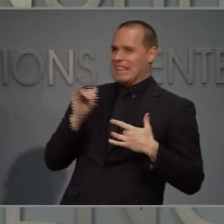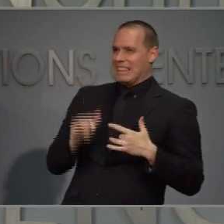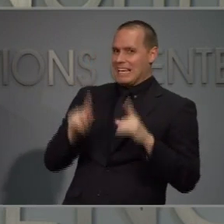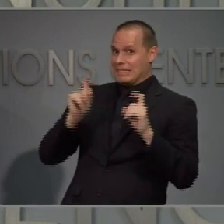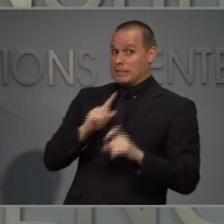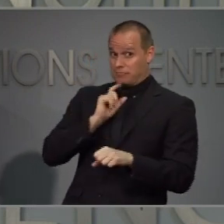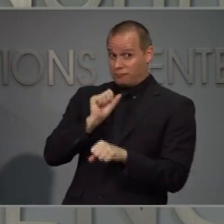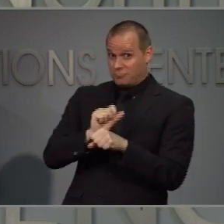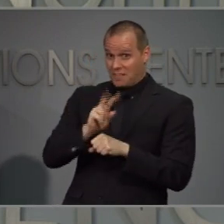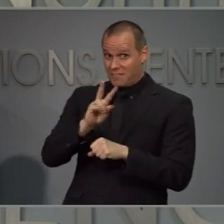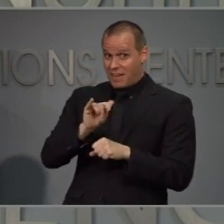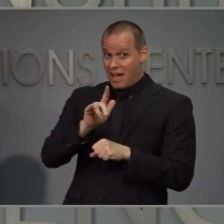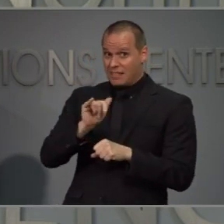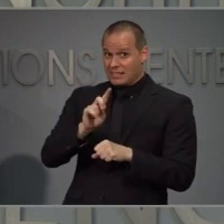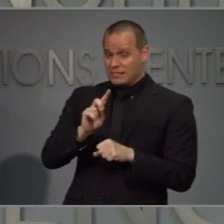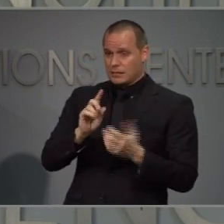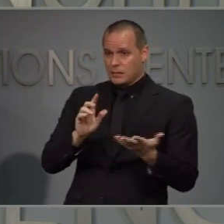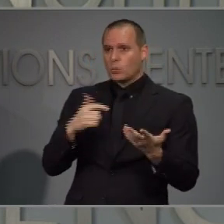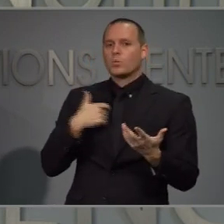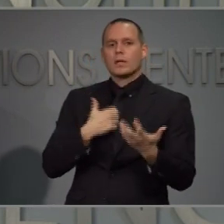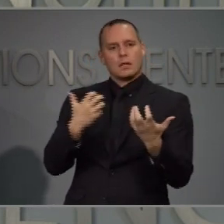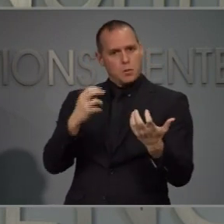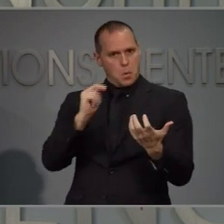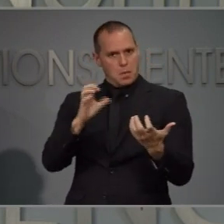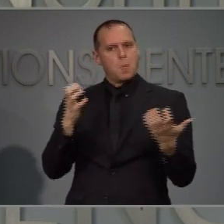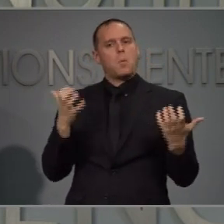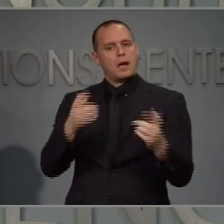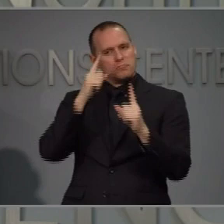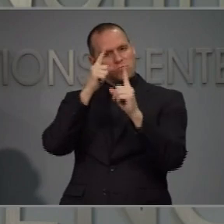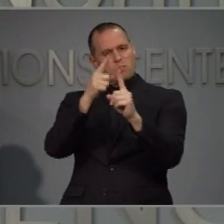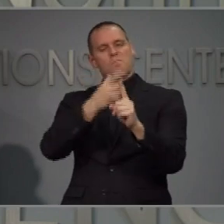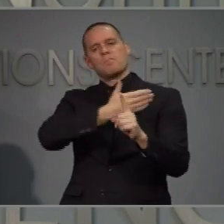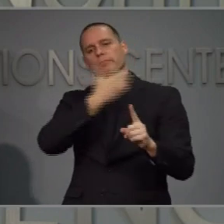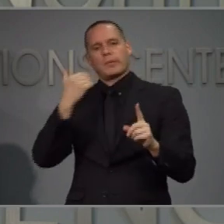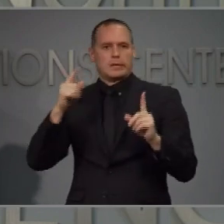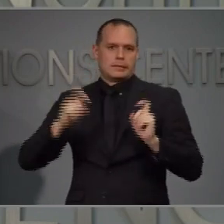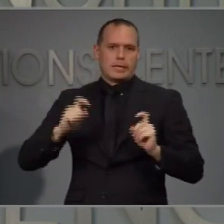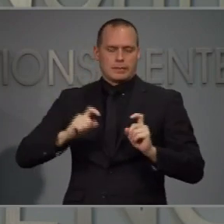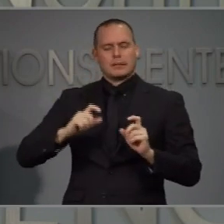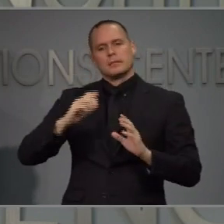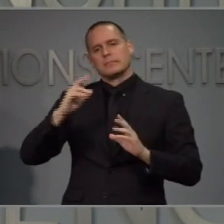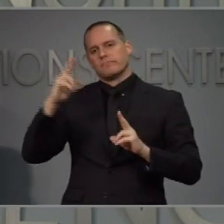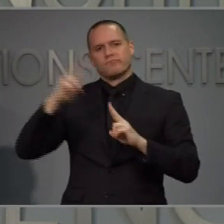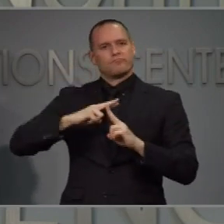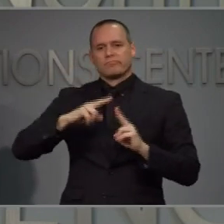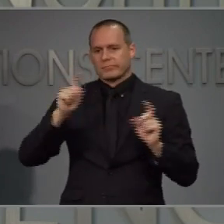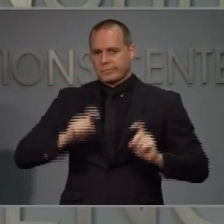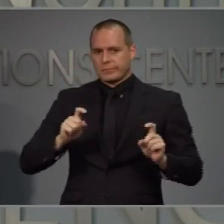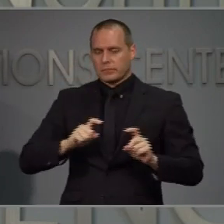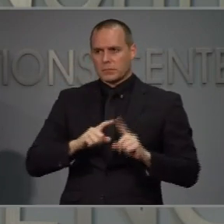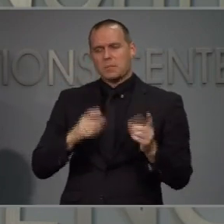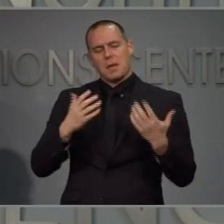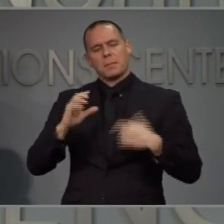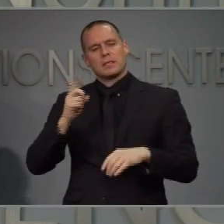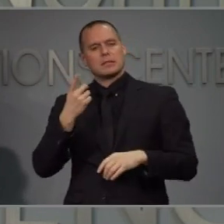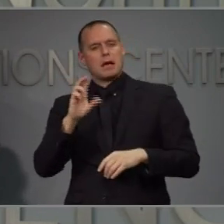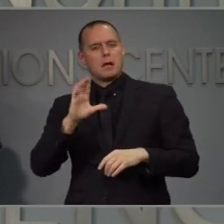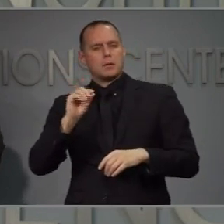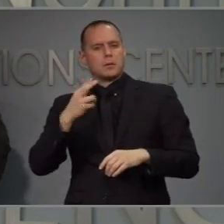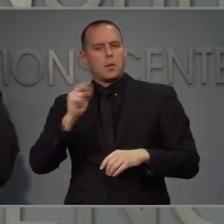the very best tests. We obviously want accurate information. Dr. Cohen can probably give us some supplemental information on